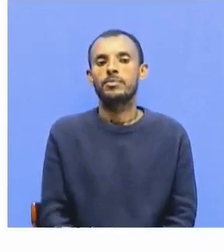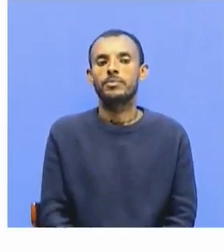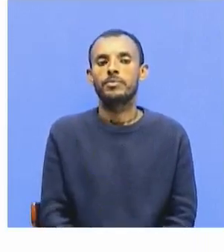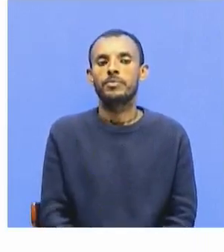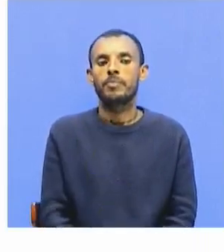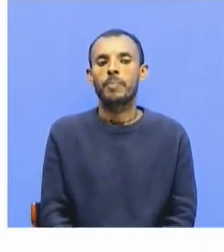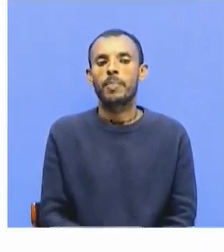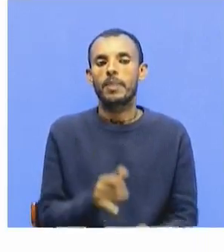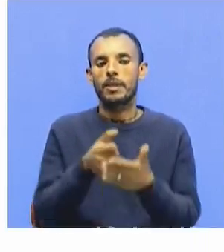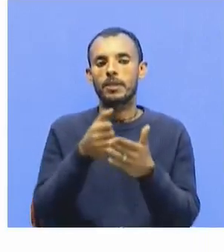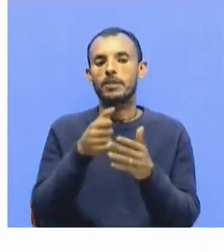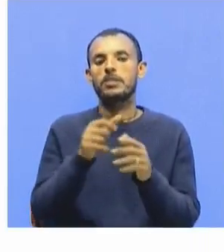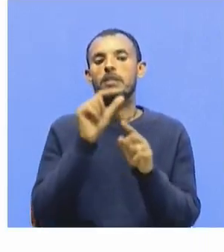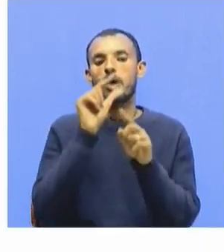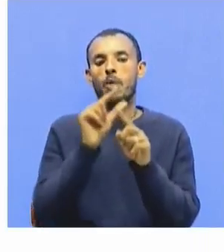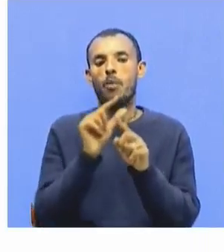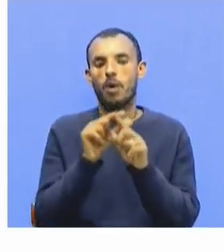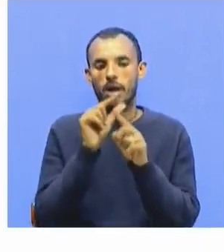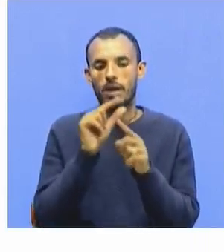it is a word that takes